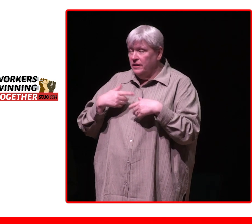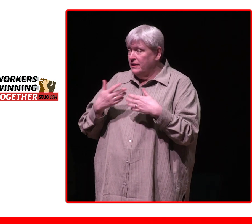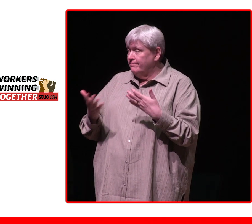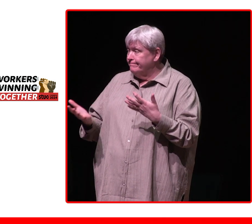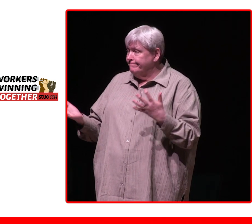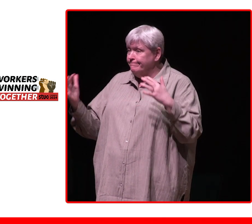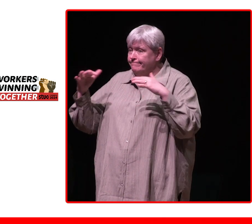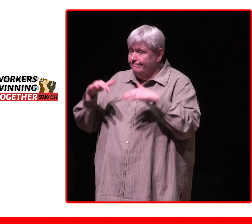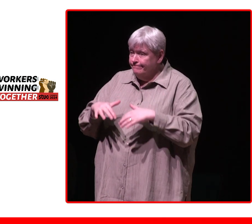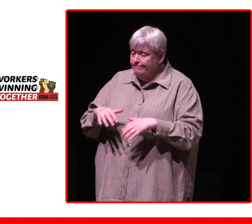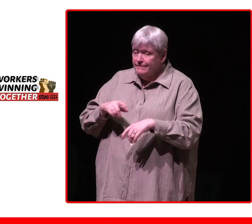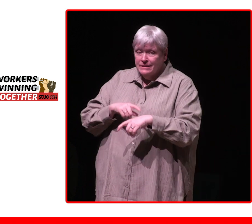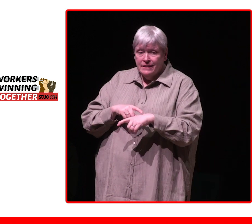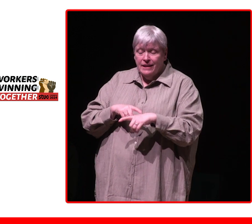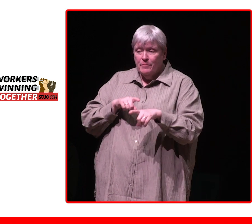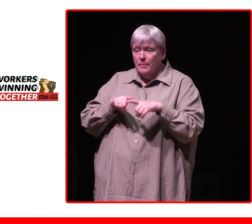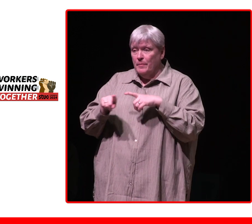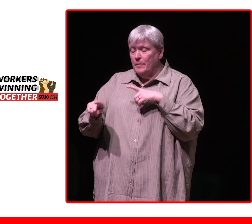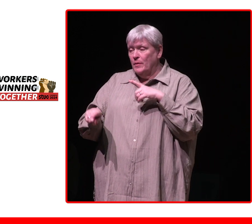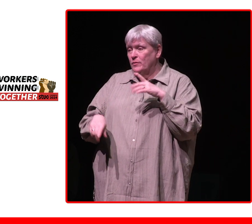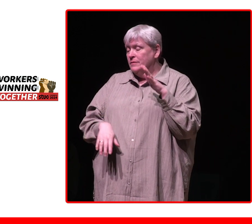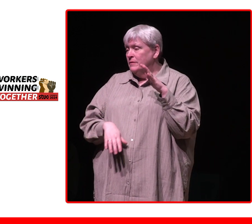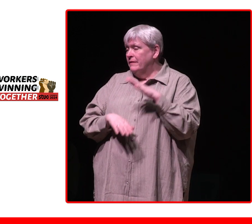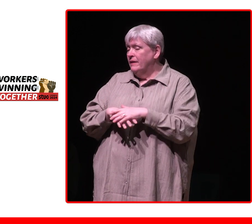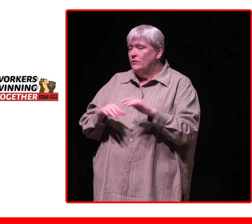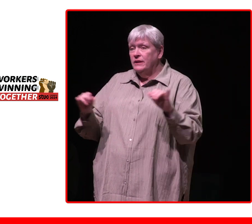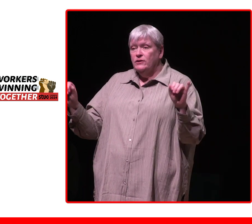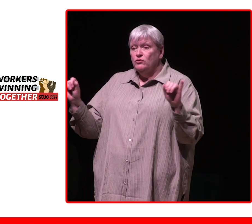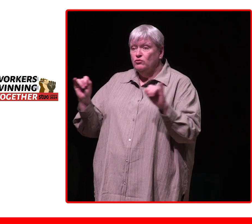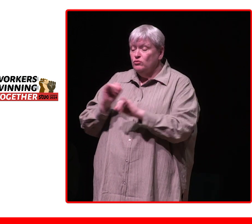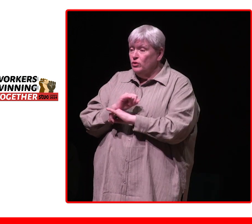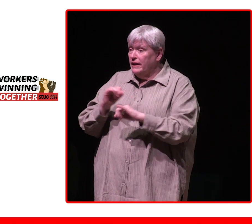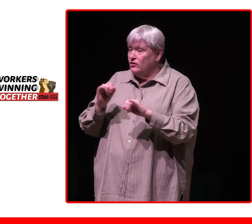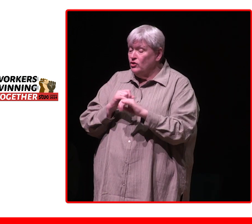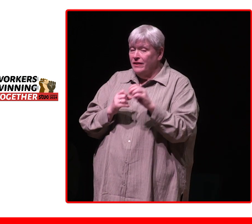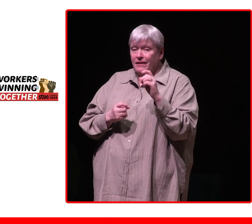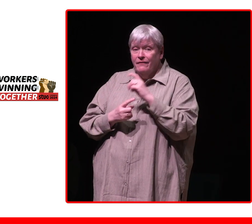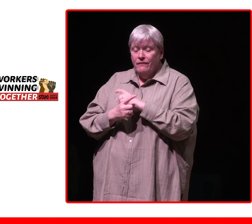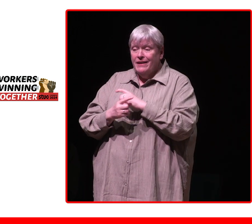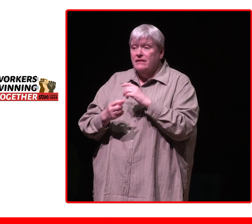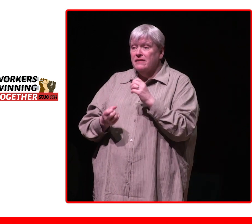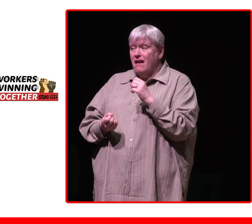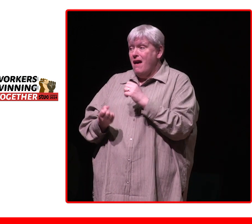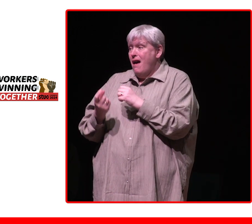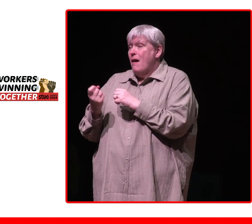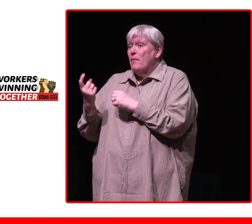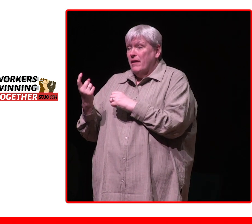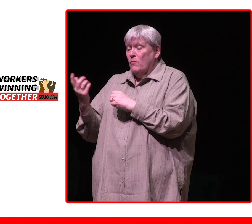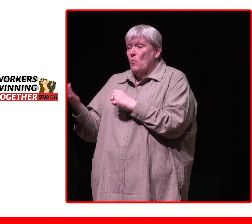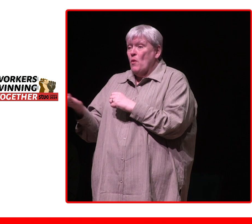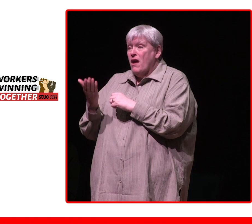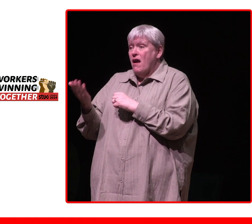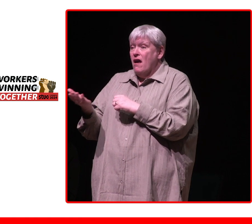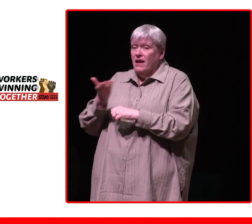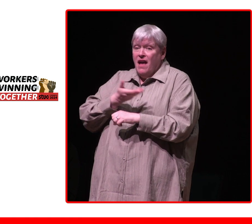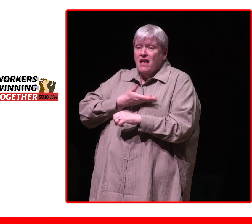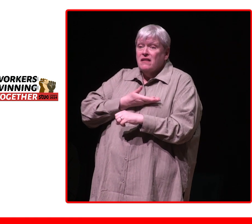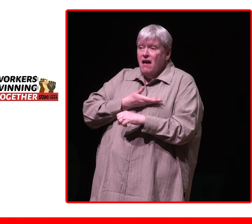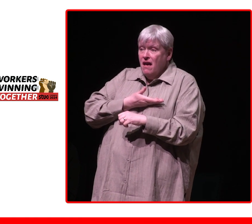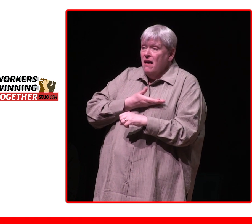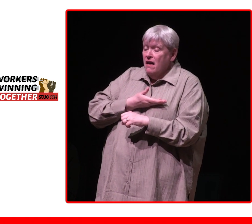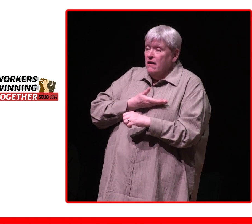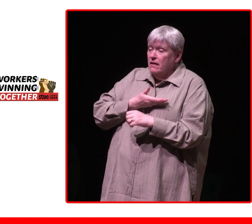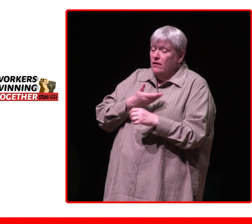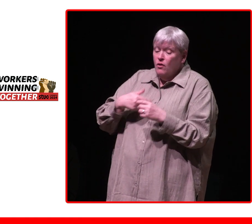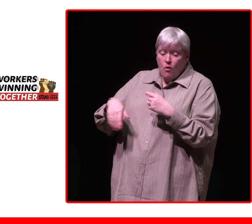time when the most profoundly tragic events are unfolding on the ground in Gaza. We